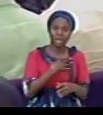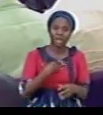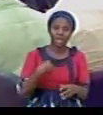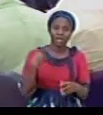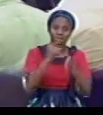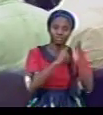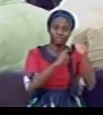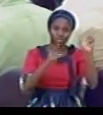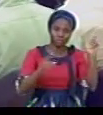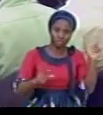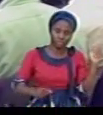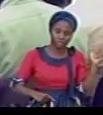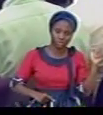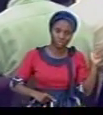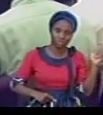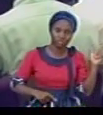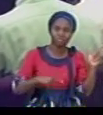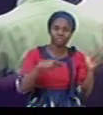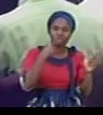Lord, tell me,